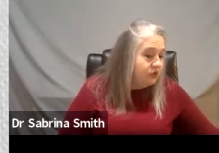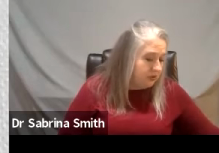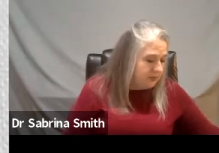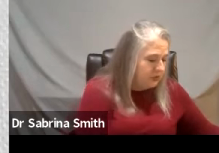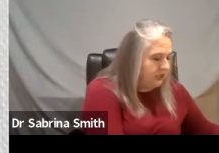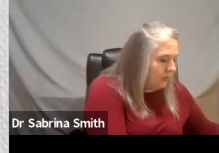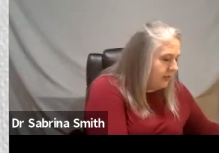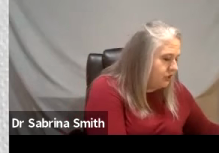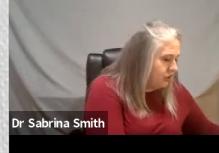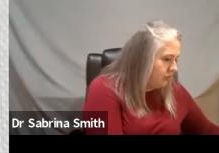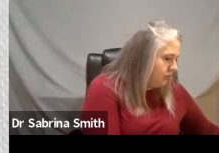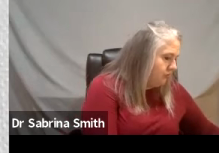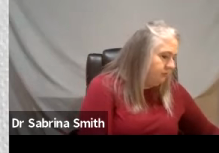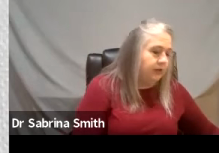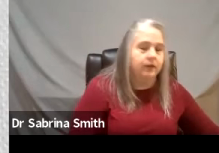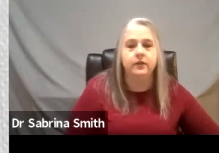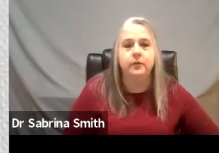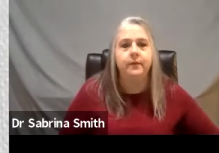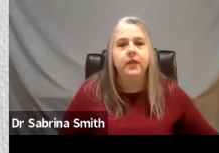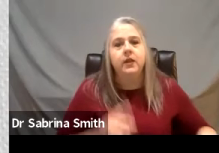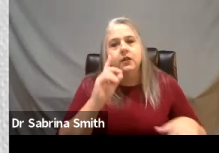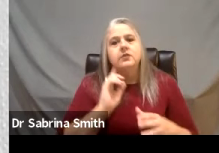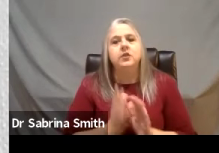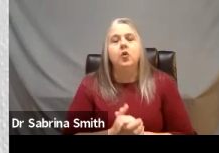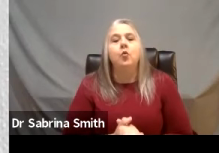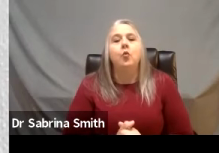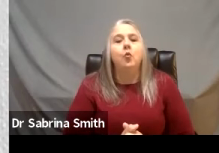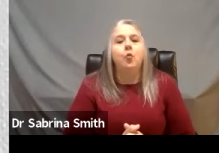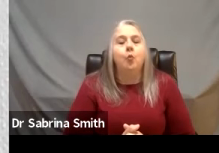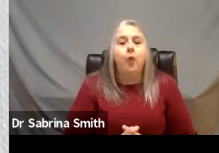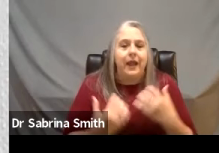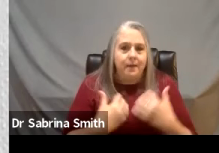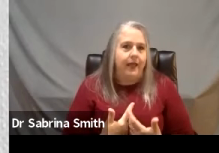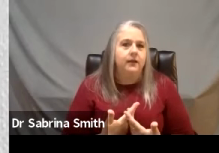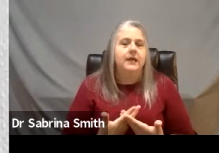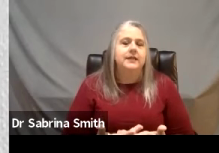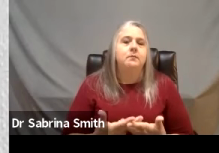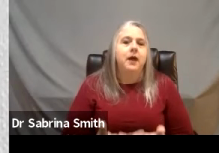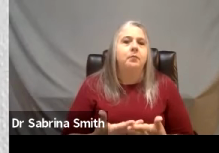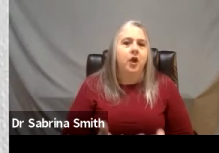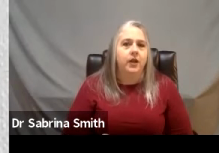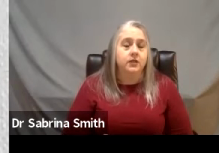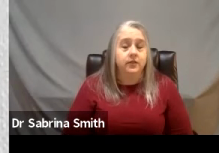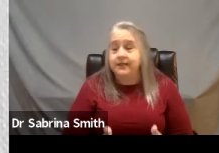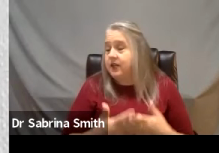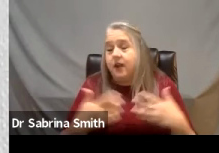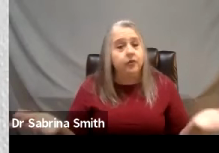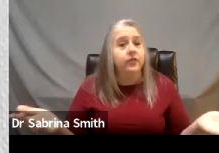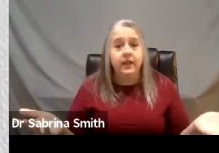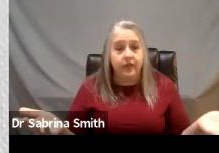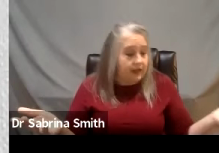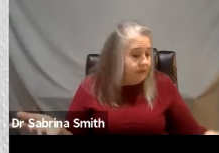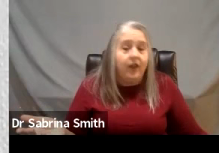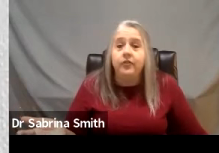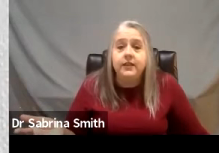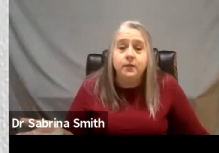I'm going to share this particular one that I just showed you here in a little bit. So when I'm analyzing my product, that's another